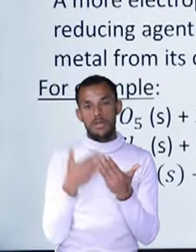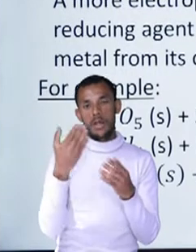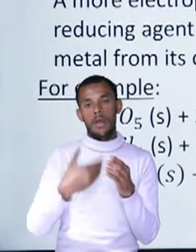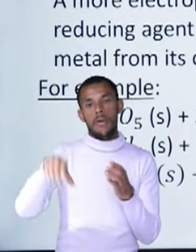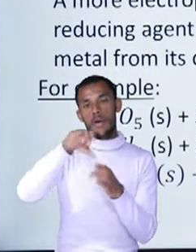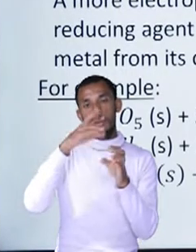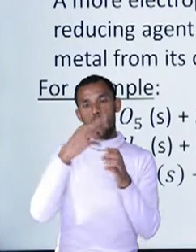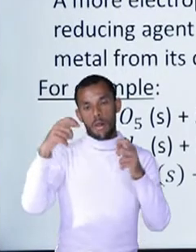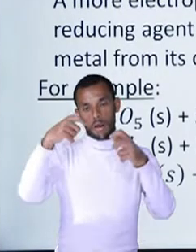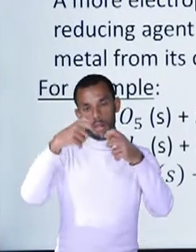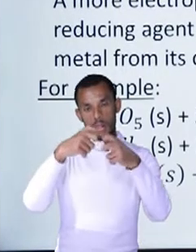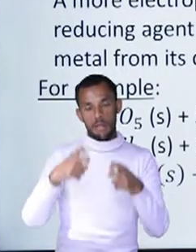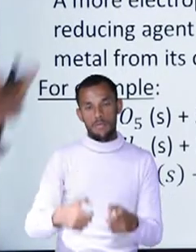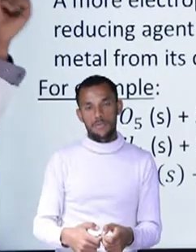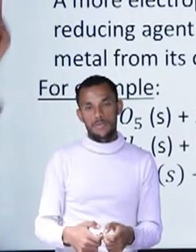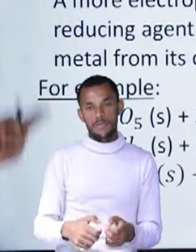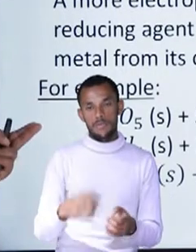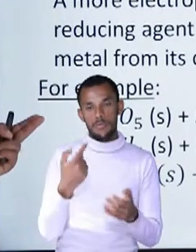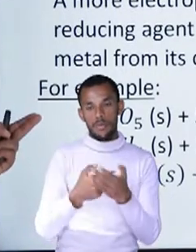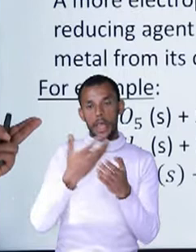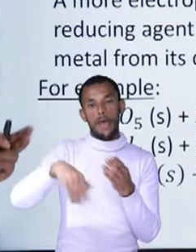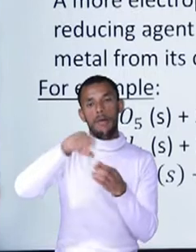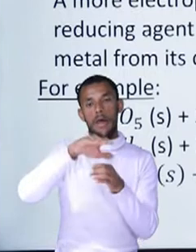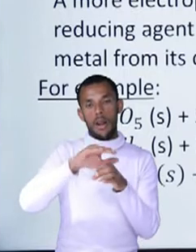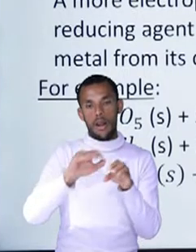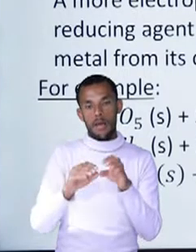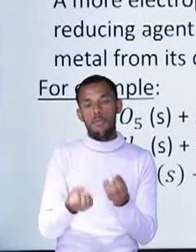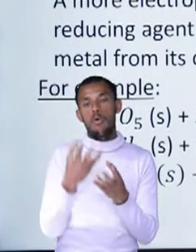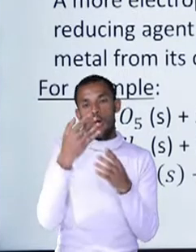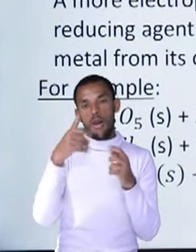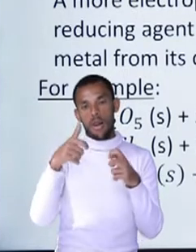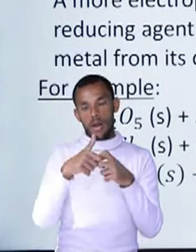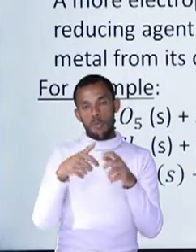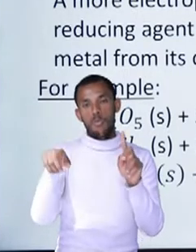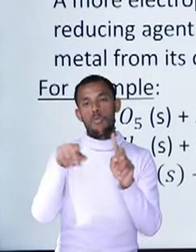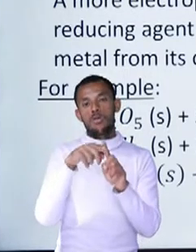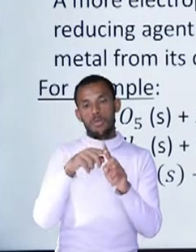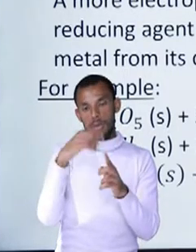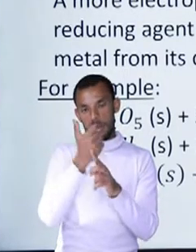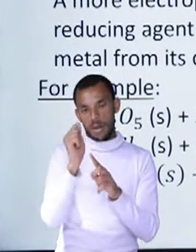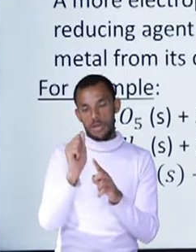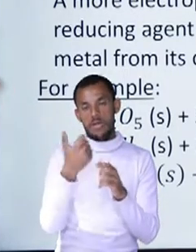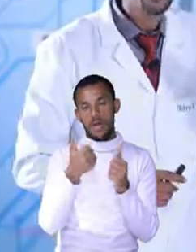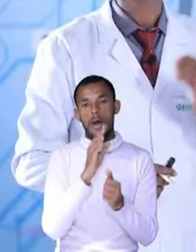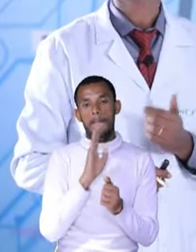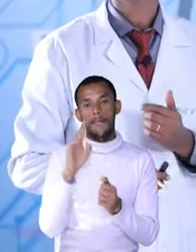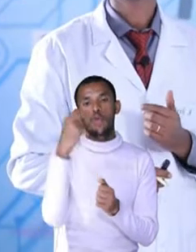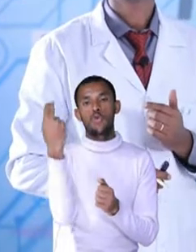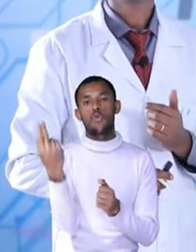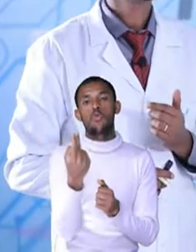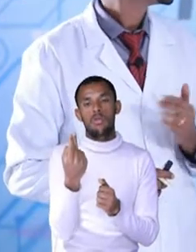or electrolytically. In chemically, a more electropositive metals can be